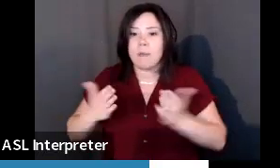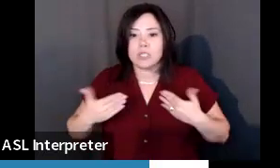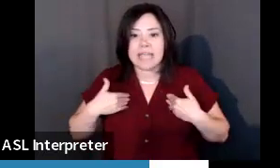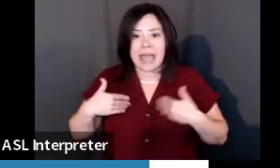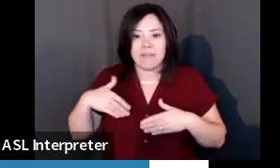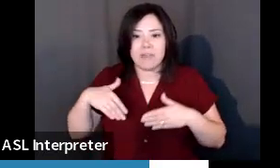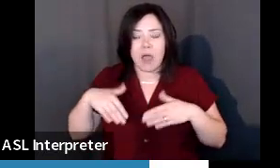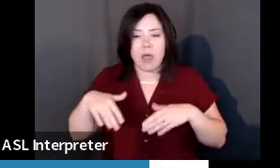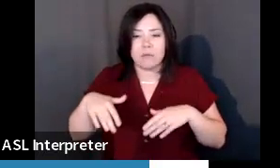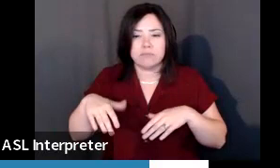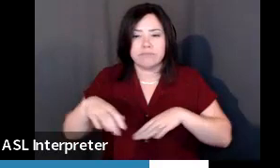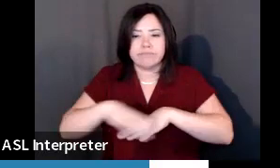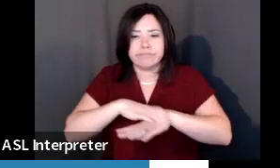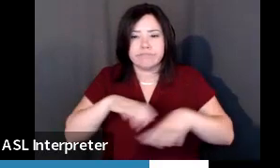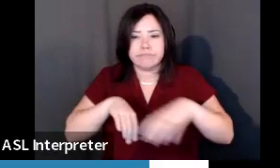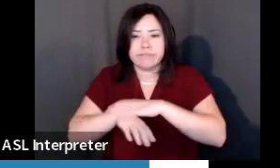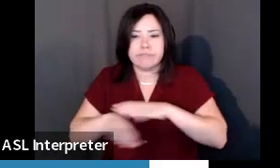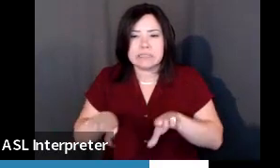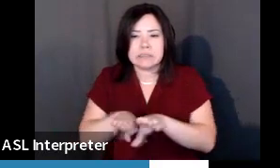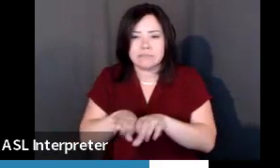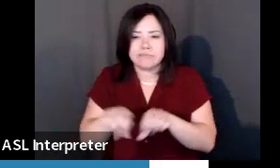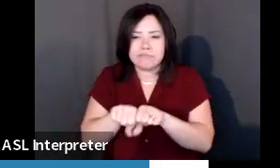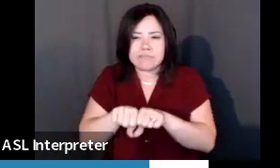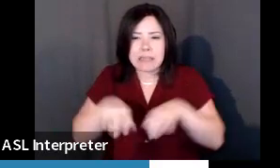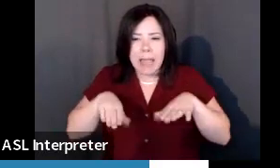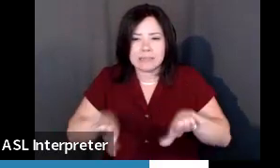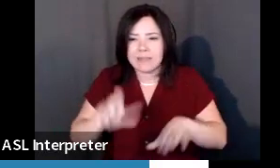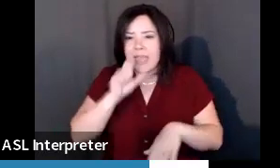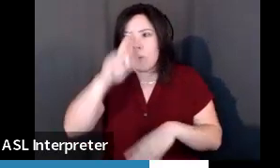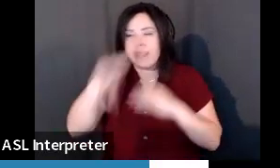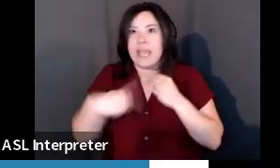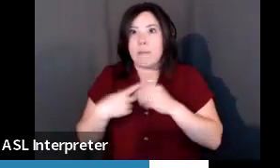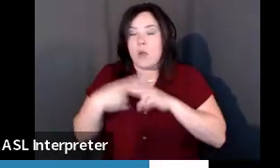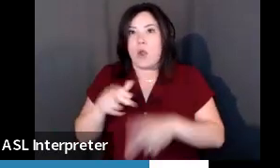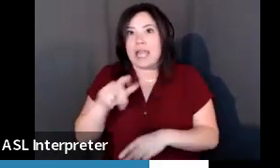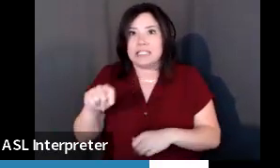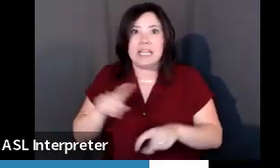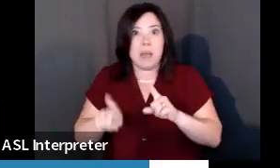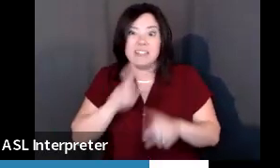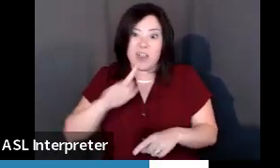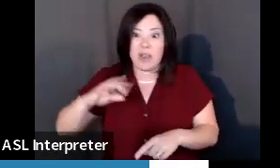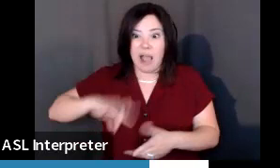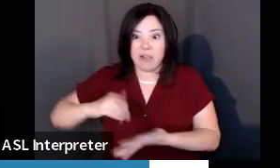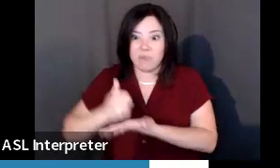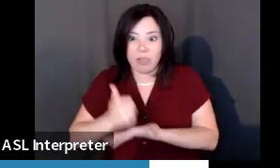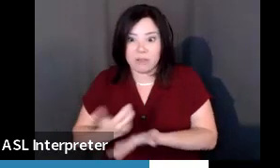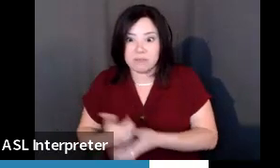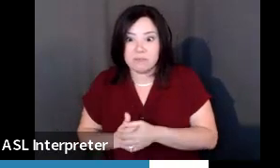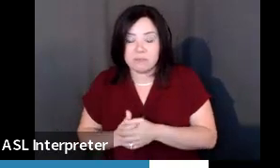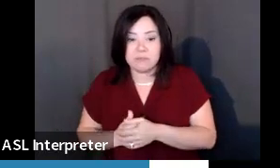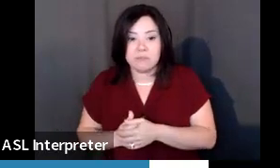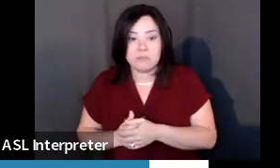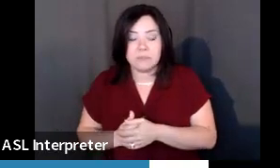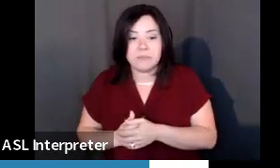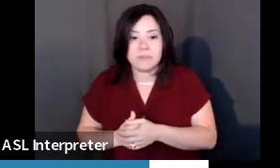they're not slipping and sliding all over the place. Something that you wouldn't necessarily think of as AT, but it's super helpful. Some